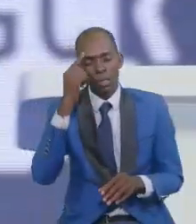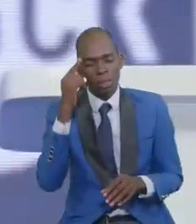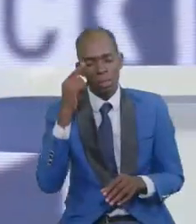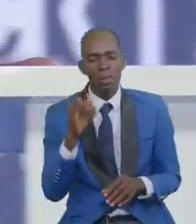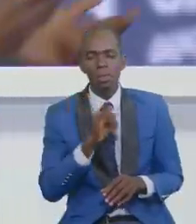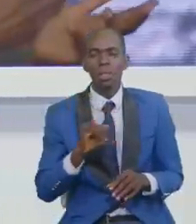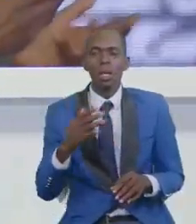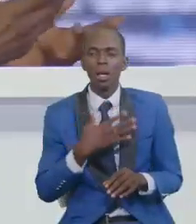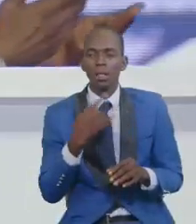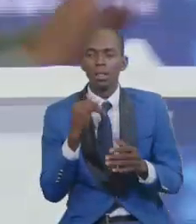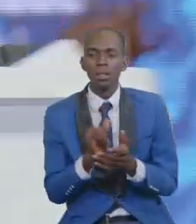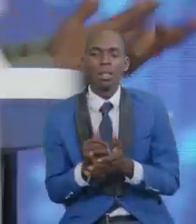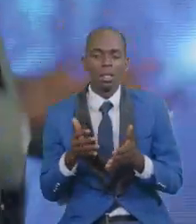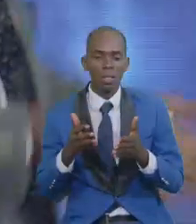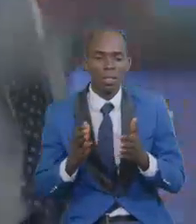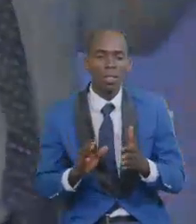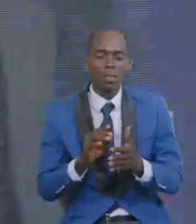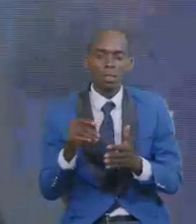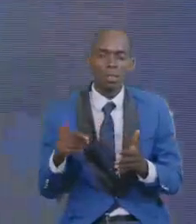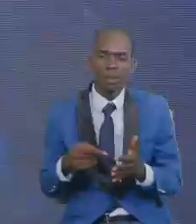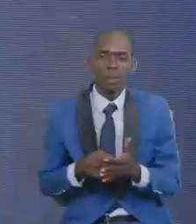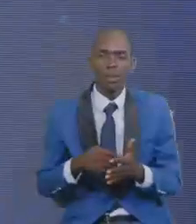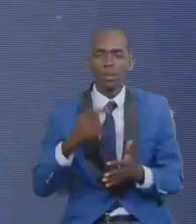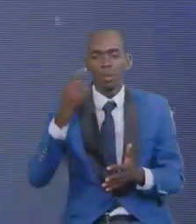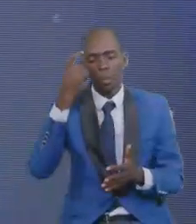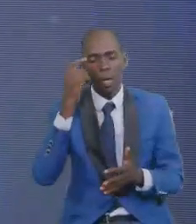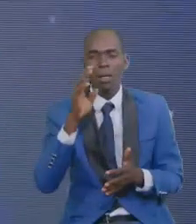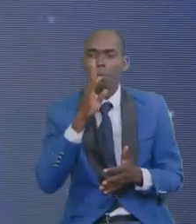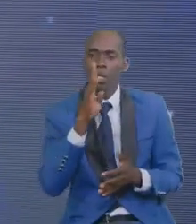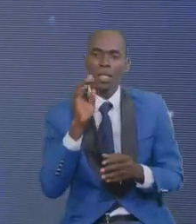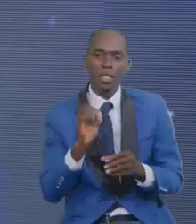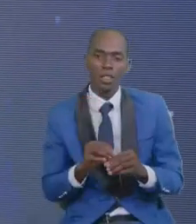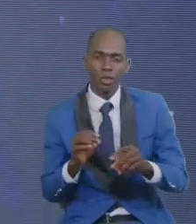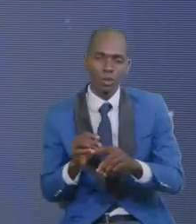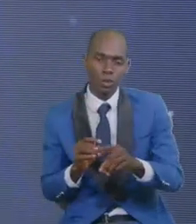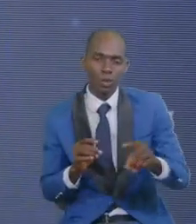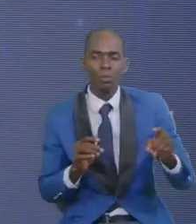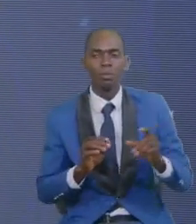Let this mind be in you.